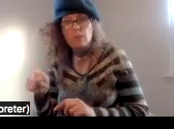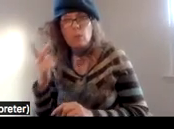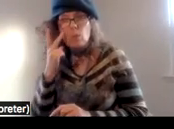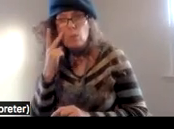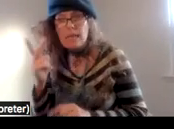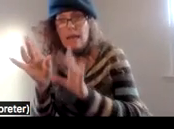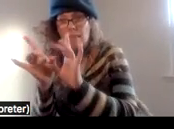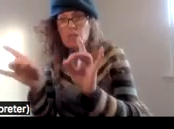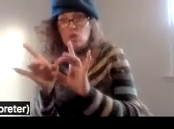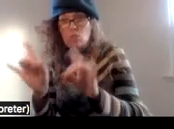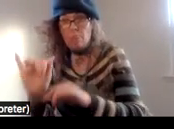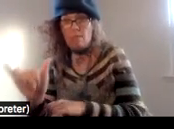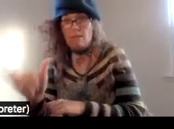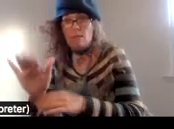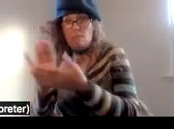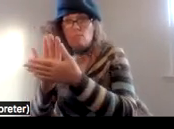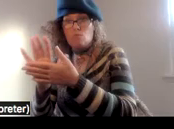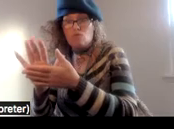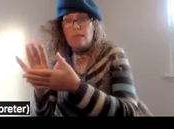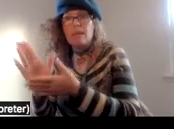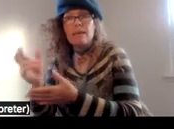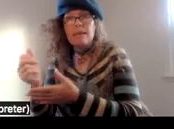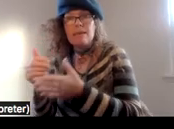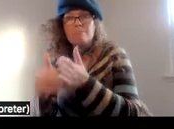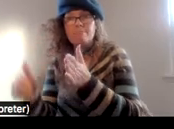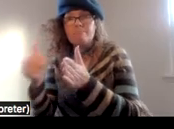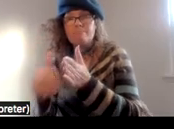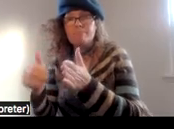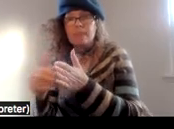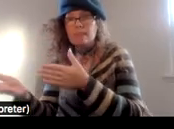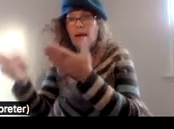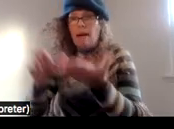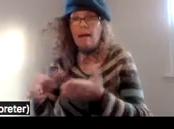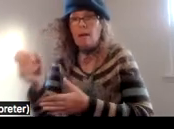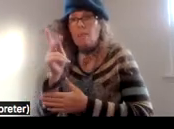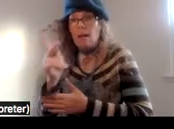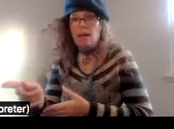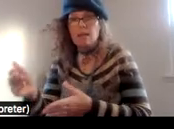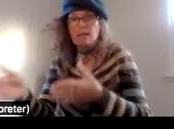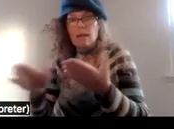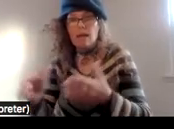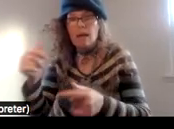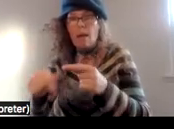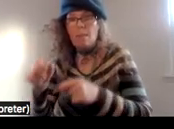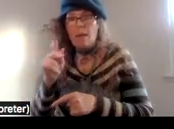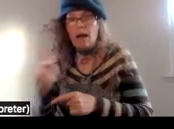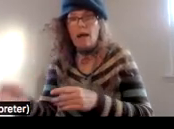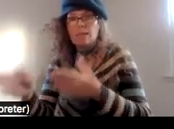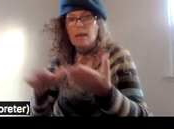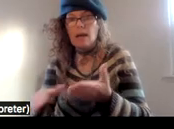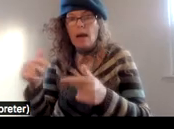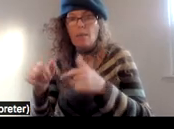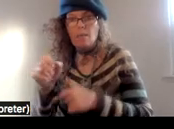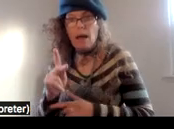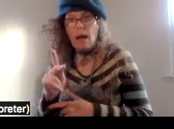what the storyline is that he keeps repeating he keeps dying and coming back dying and coming back yes emily blunt